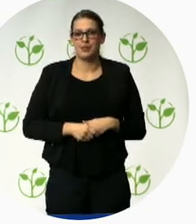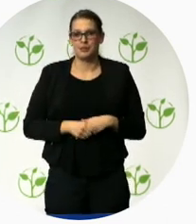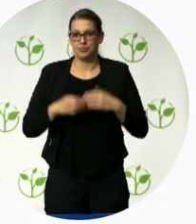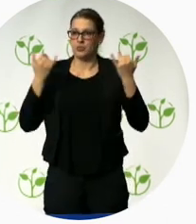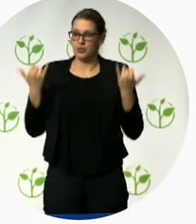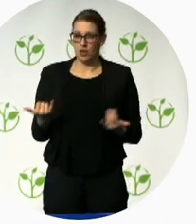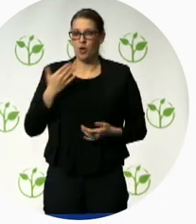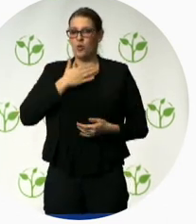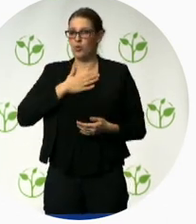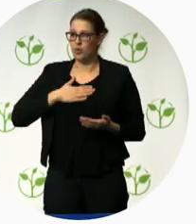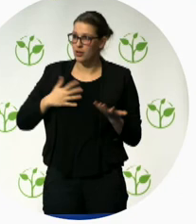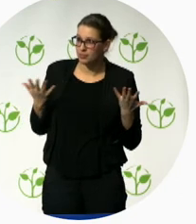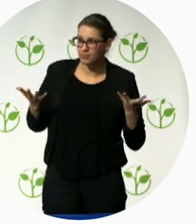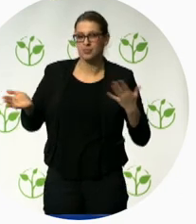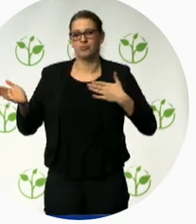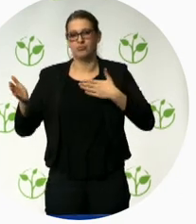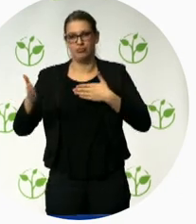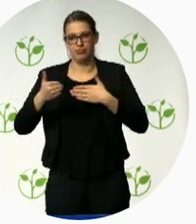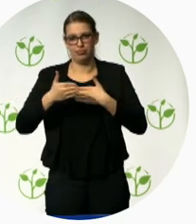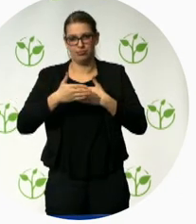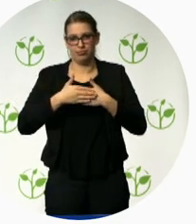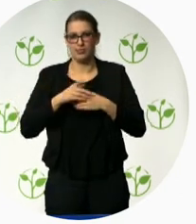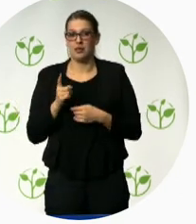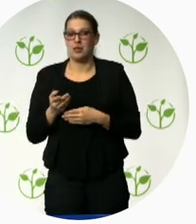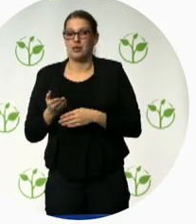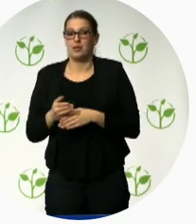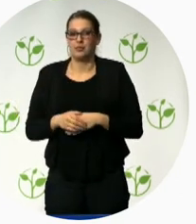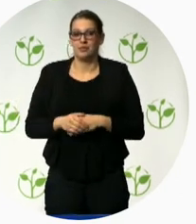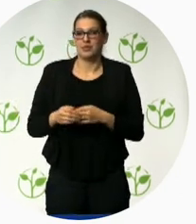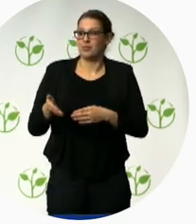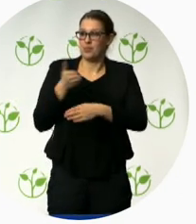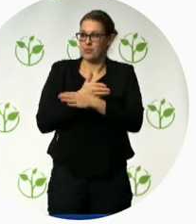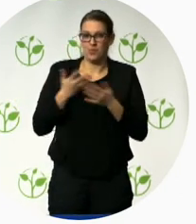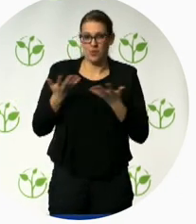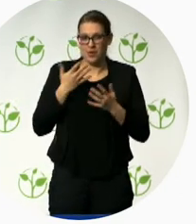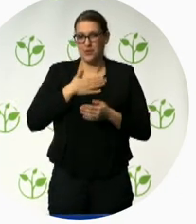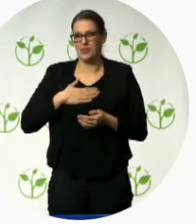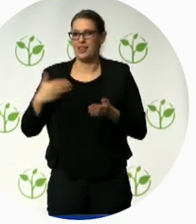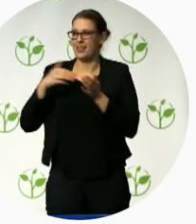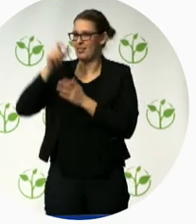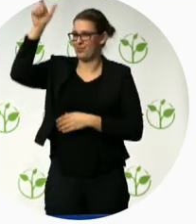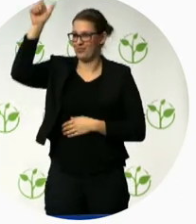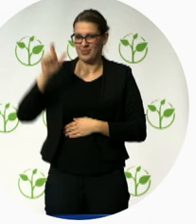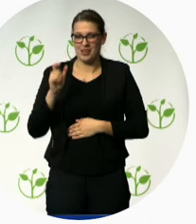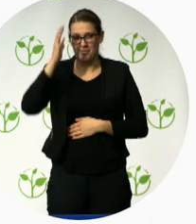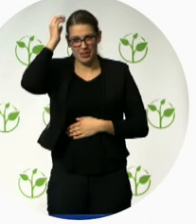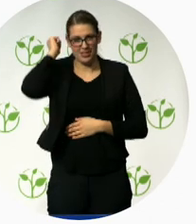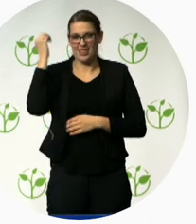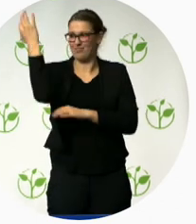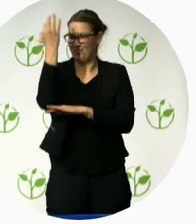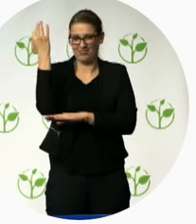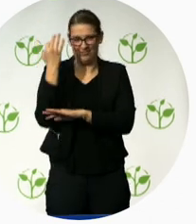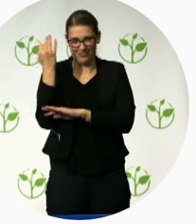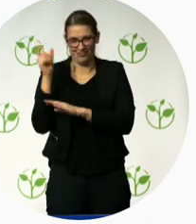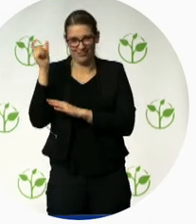our artist just to say a little bit about what she has prepared during this session.